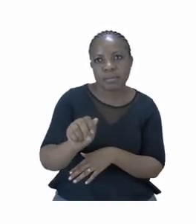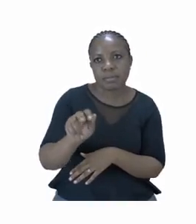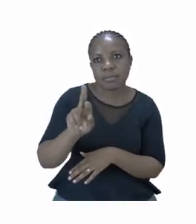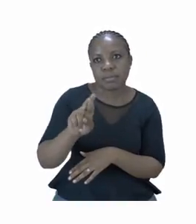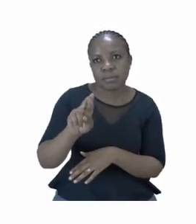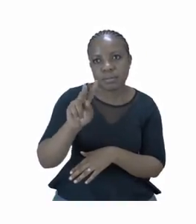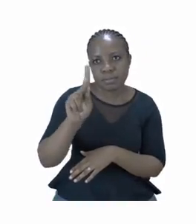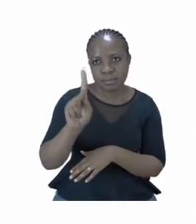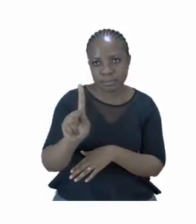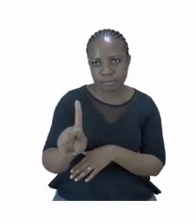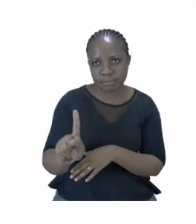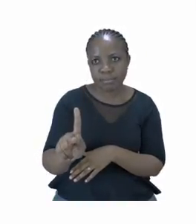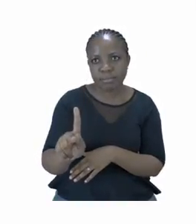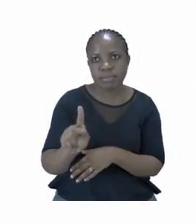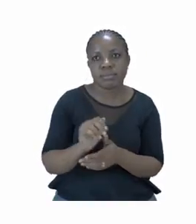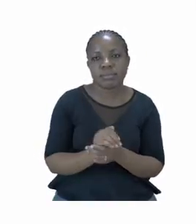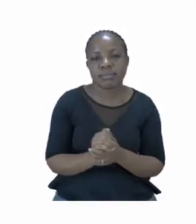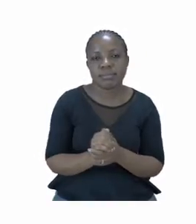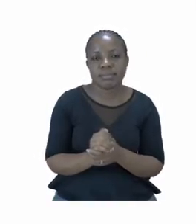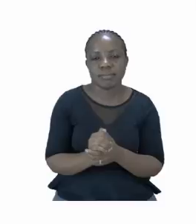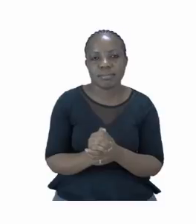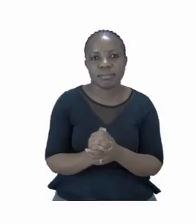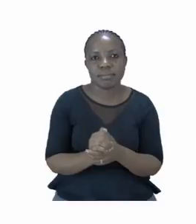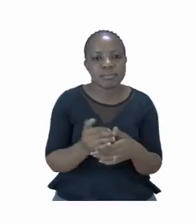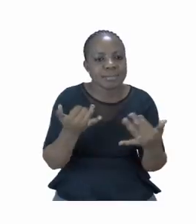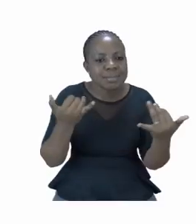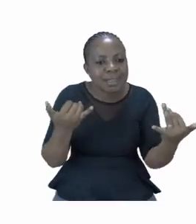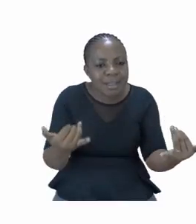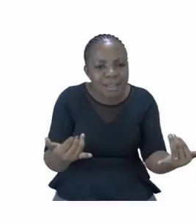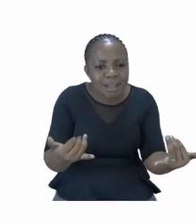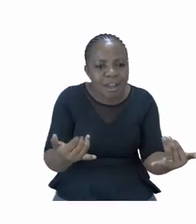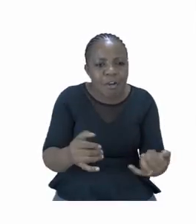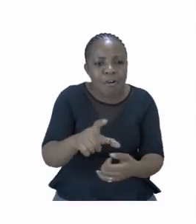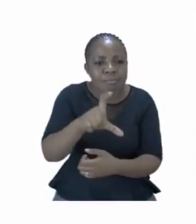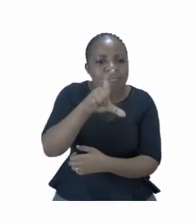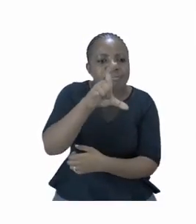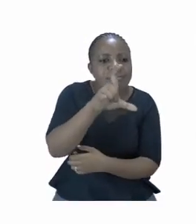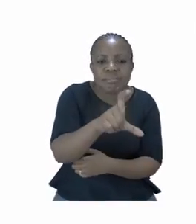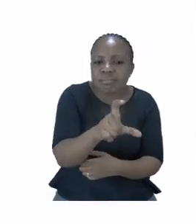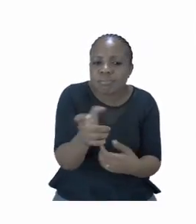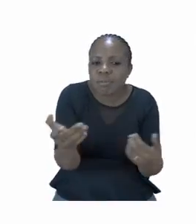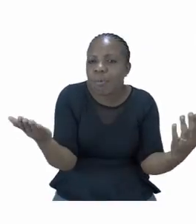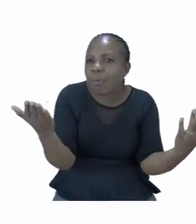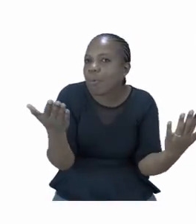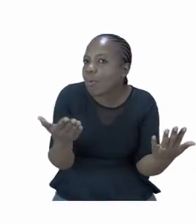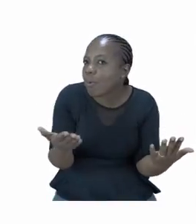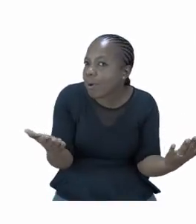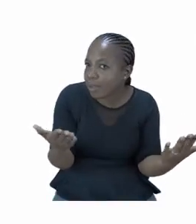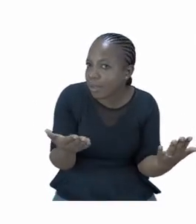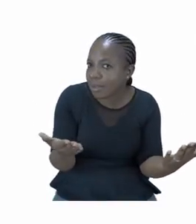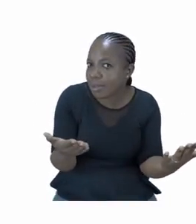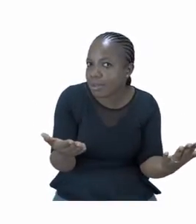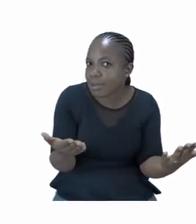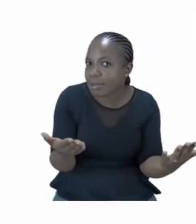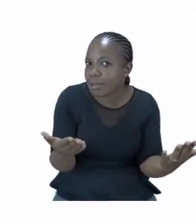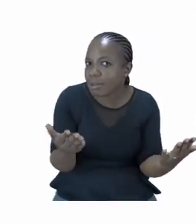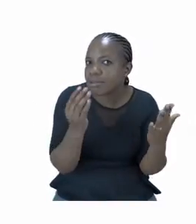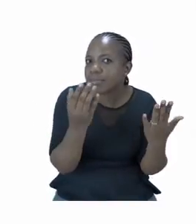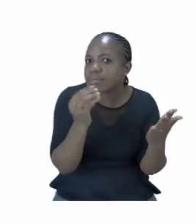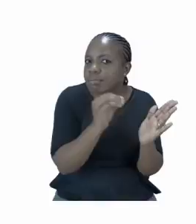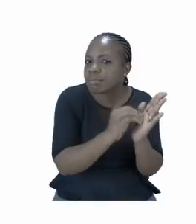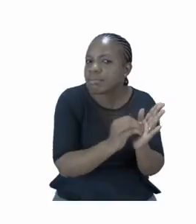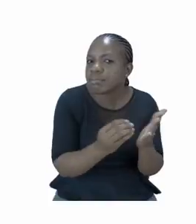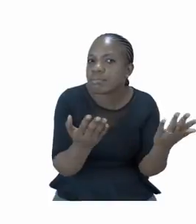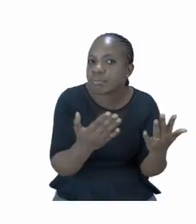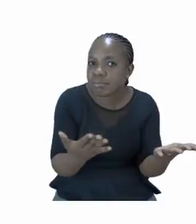good, grade 2s. Now, where is our capital letter going to go? Let's take a look at